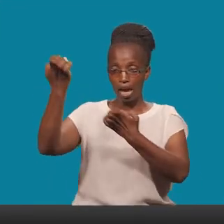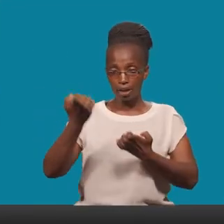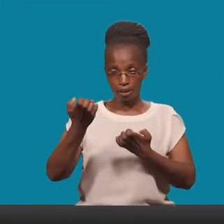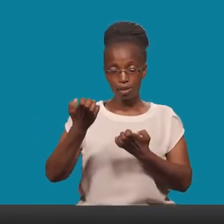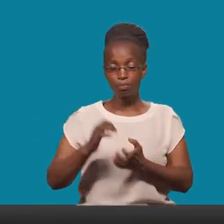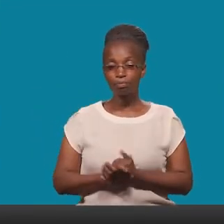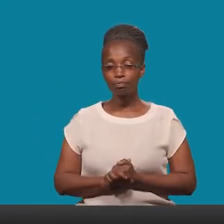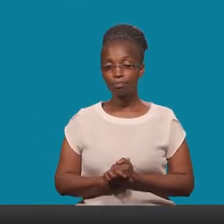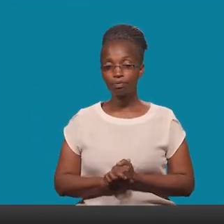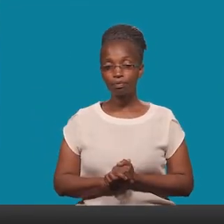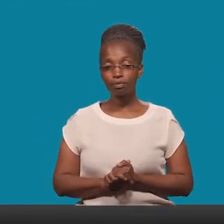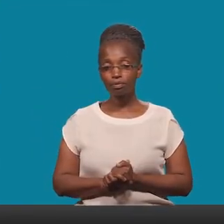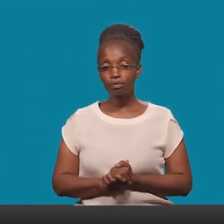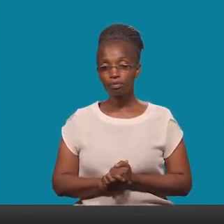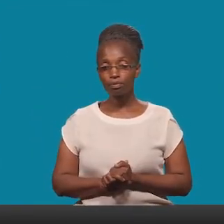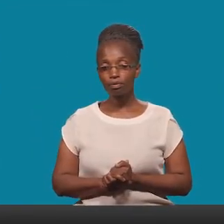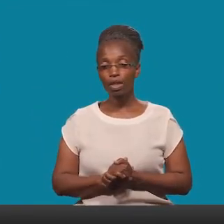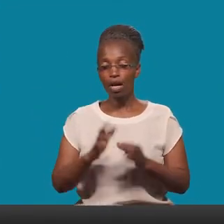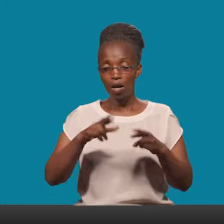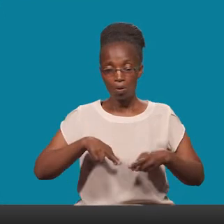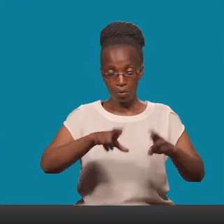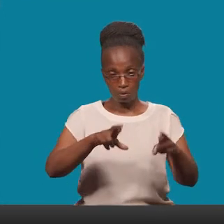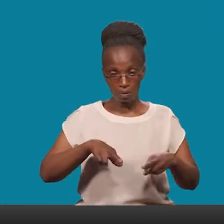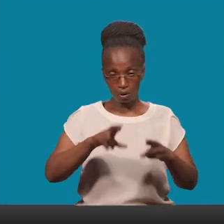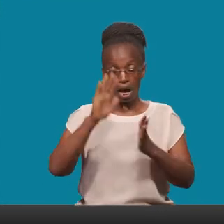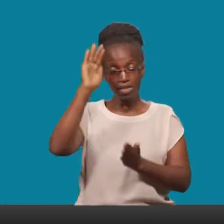Tea earnings from exports